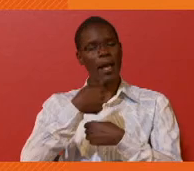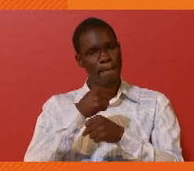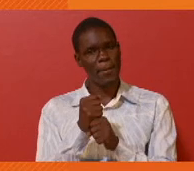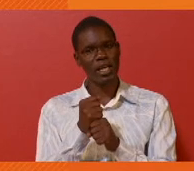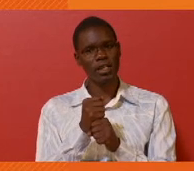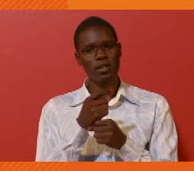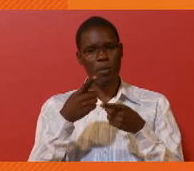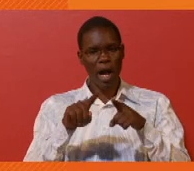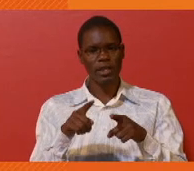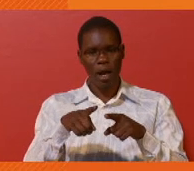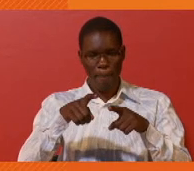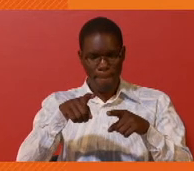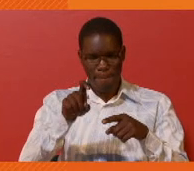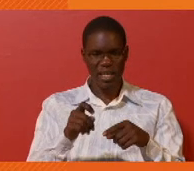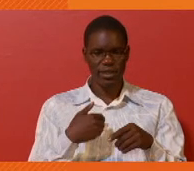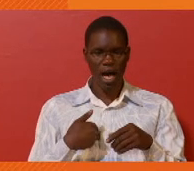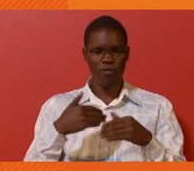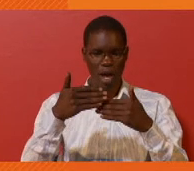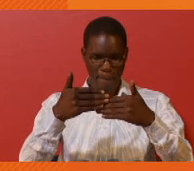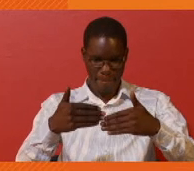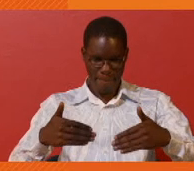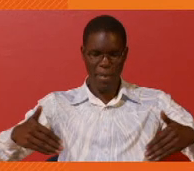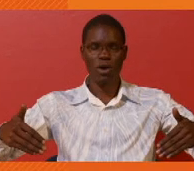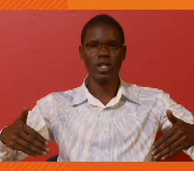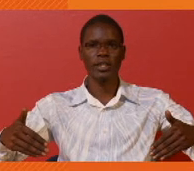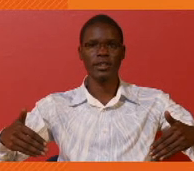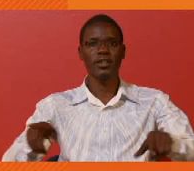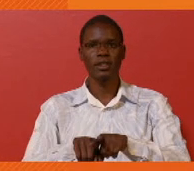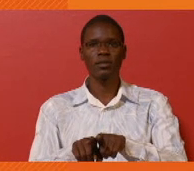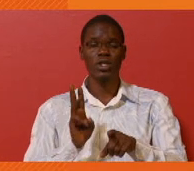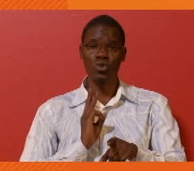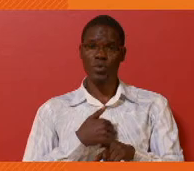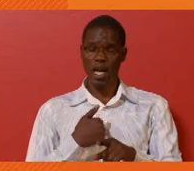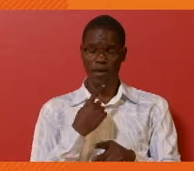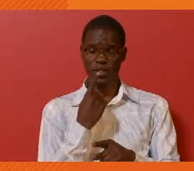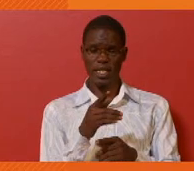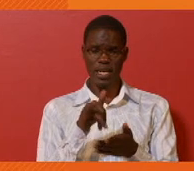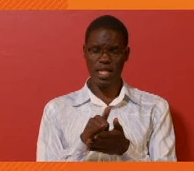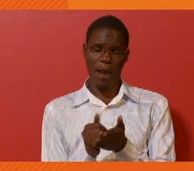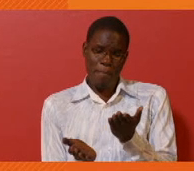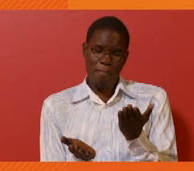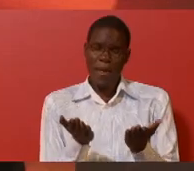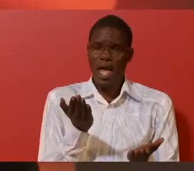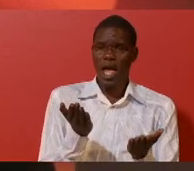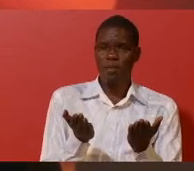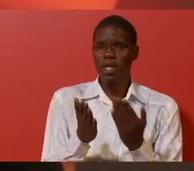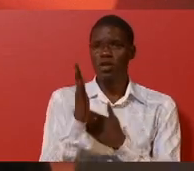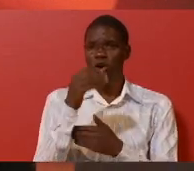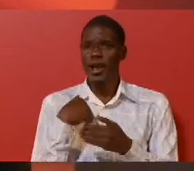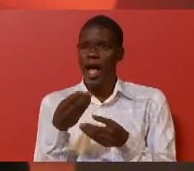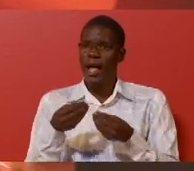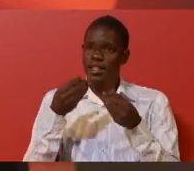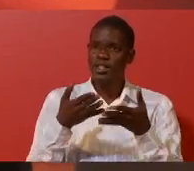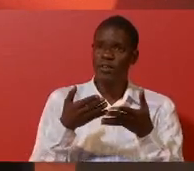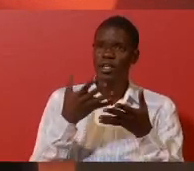to be all it can be in our lives. And that's what we've been saying, is that the fact that God has given us